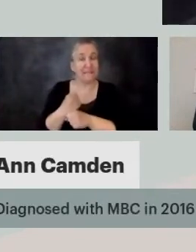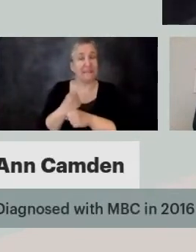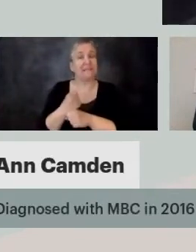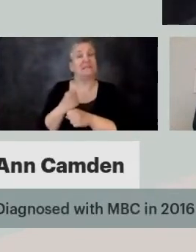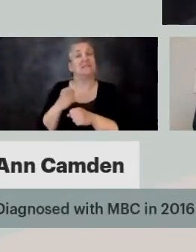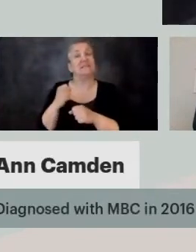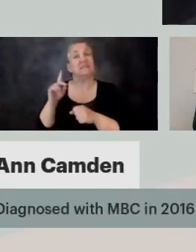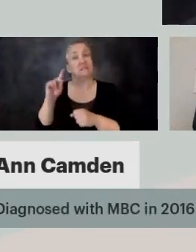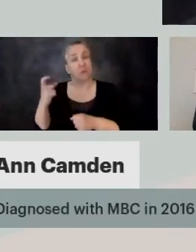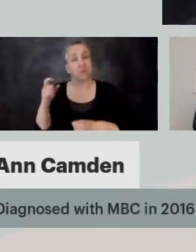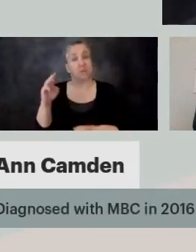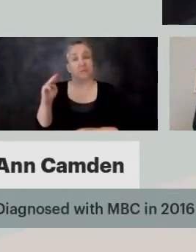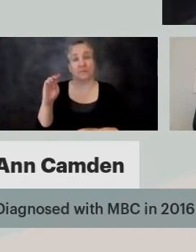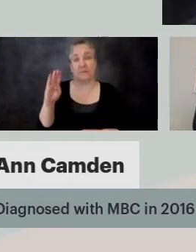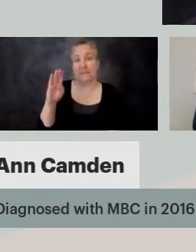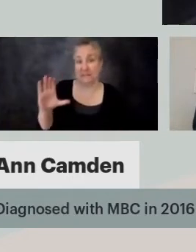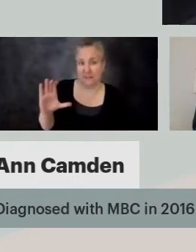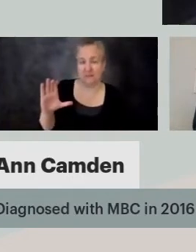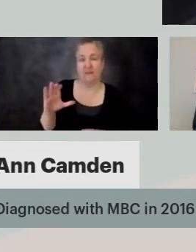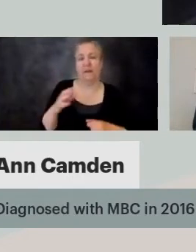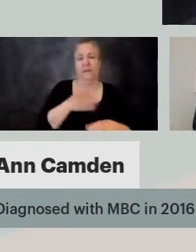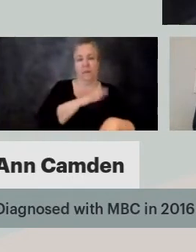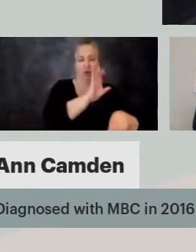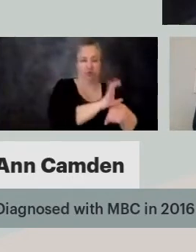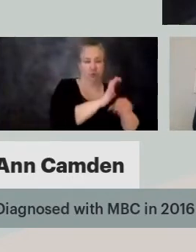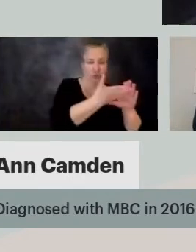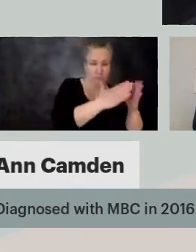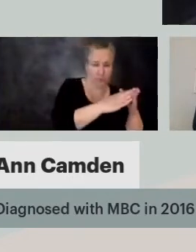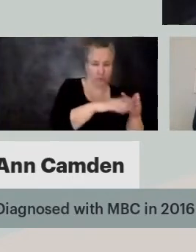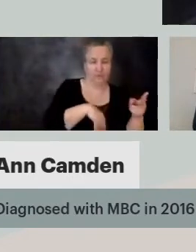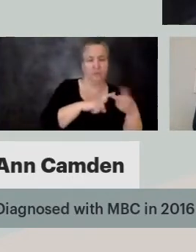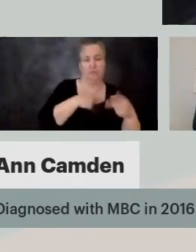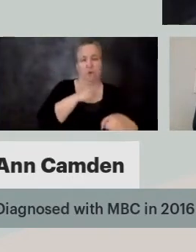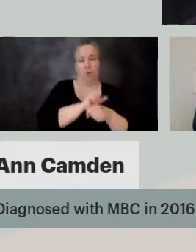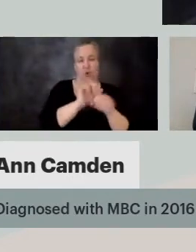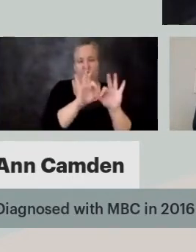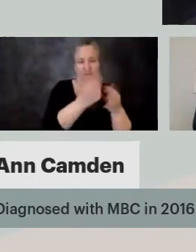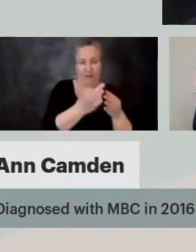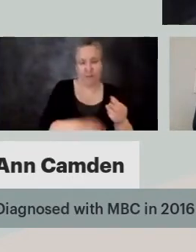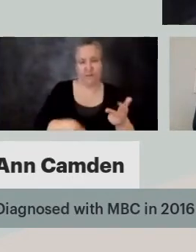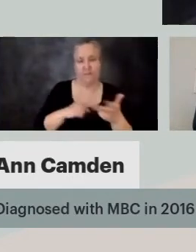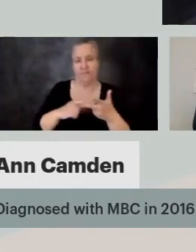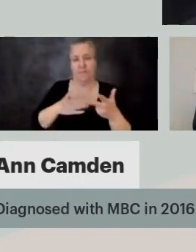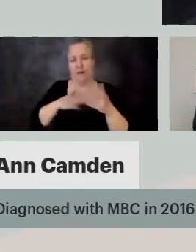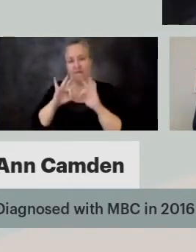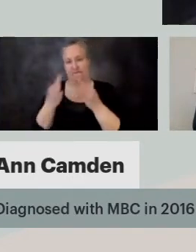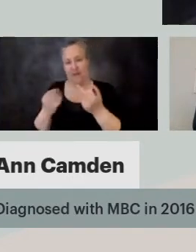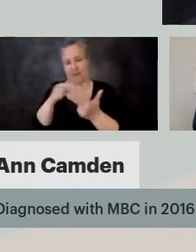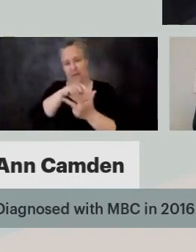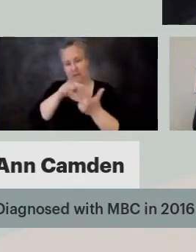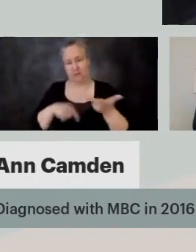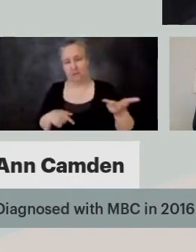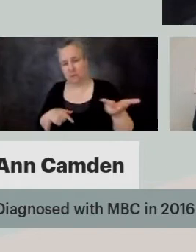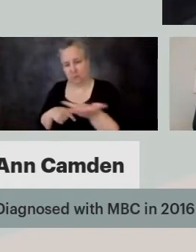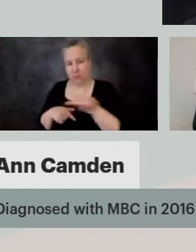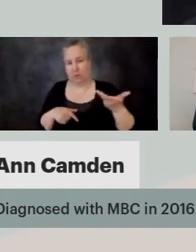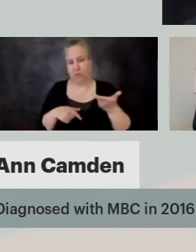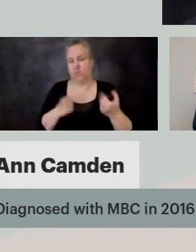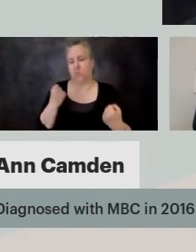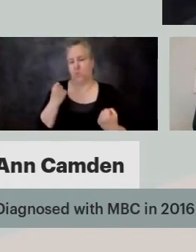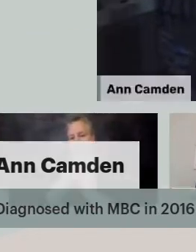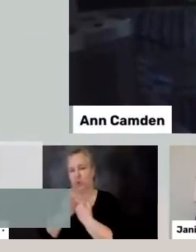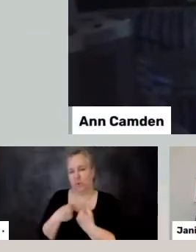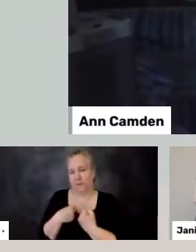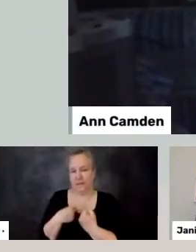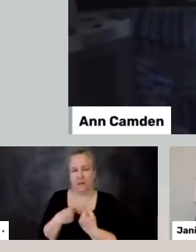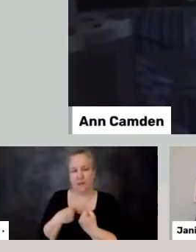was my church community, my work family, my family that really are the ones that supported and